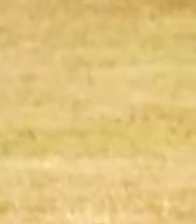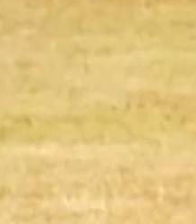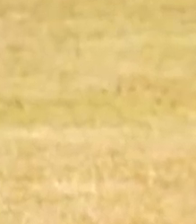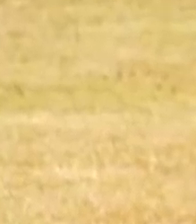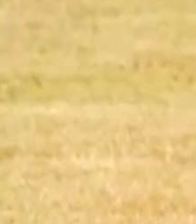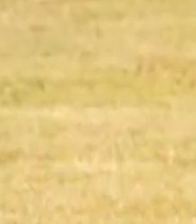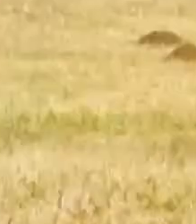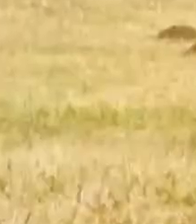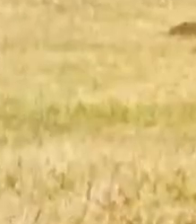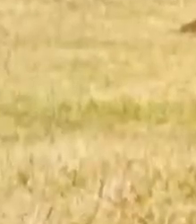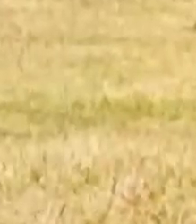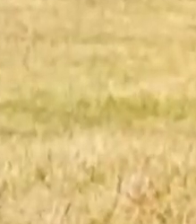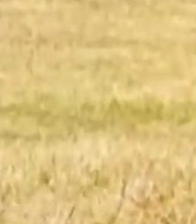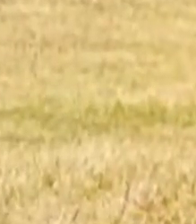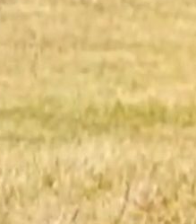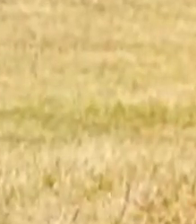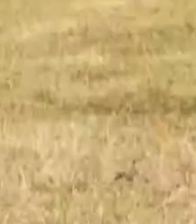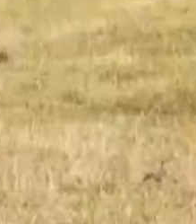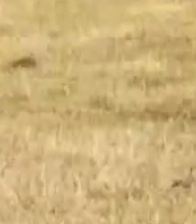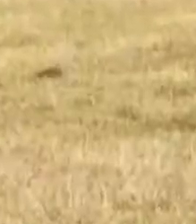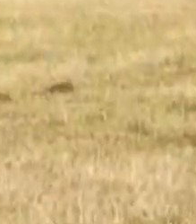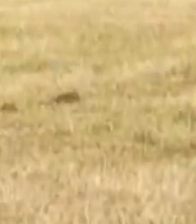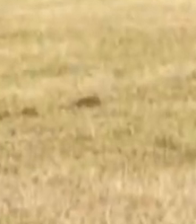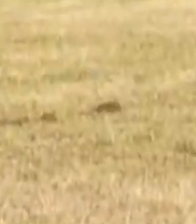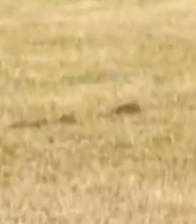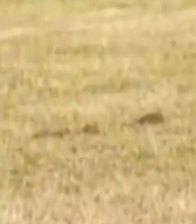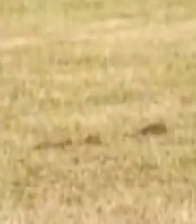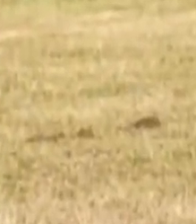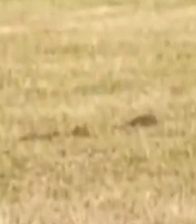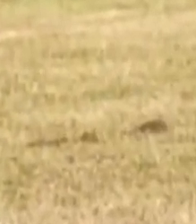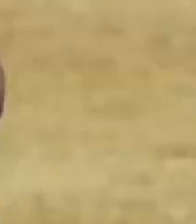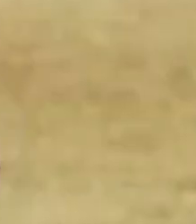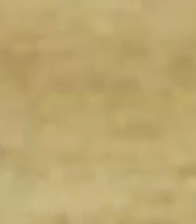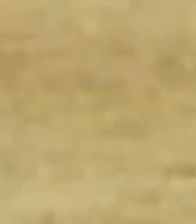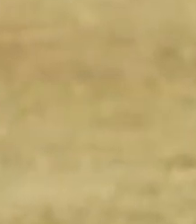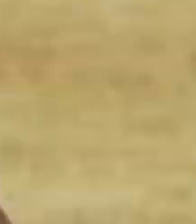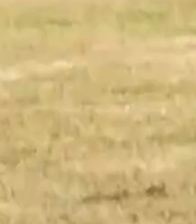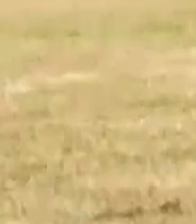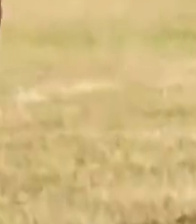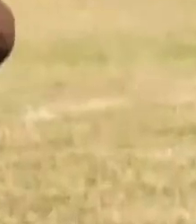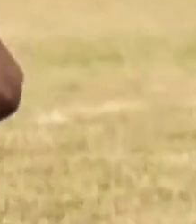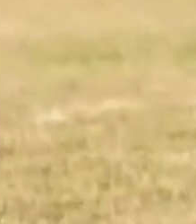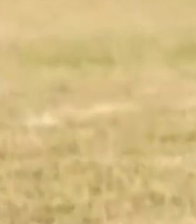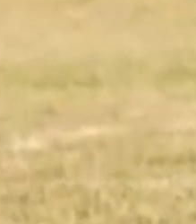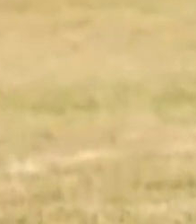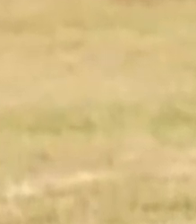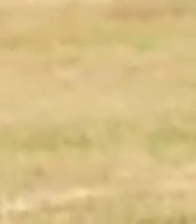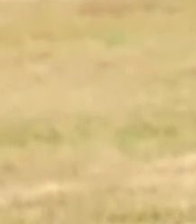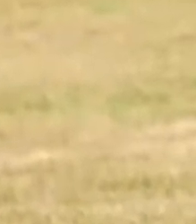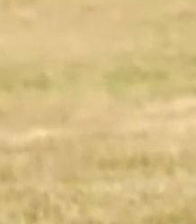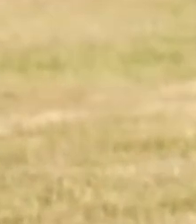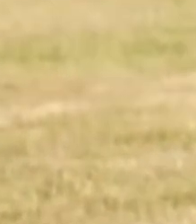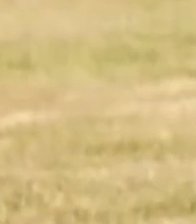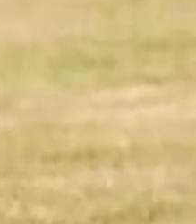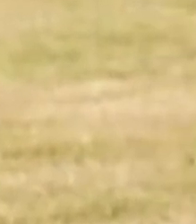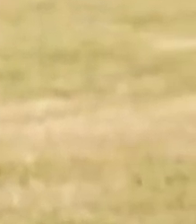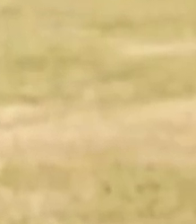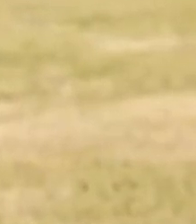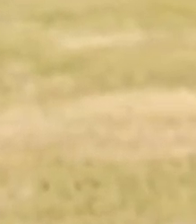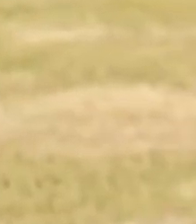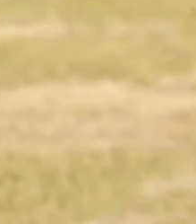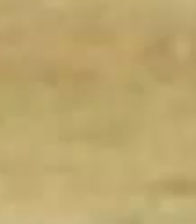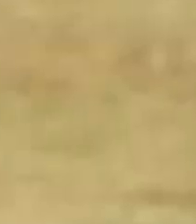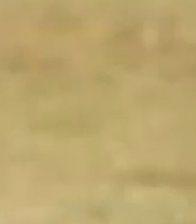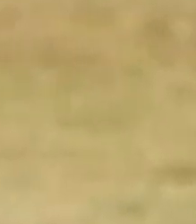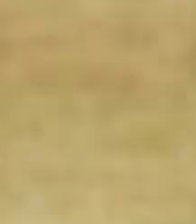People of action. Tell them you can when they say you can, not until they digest it.